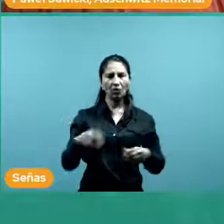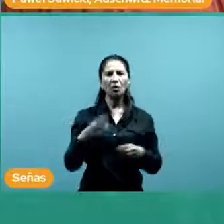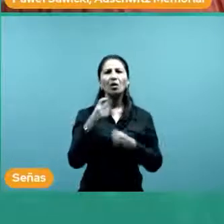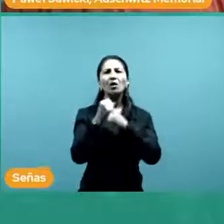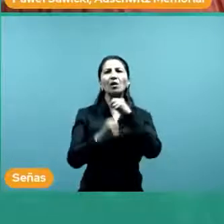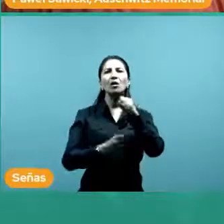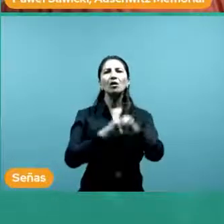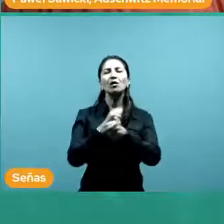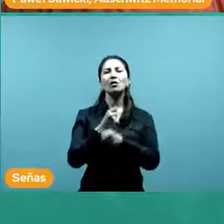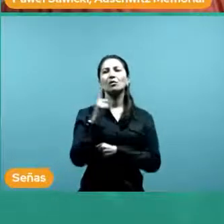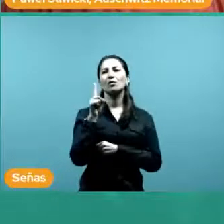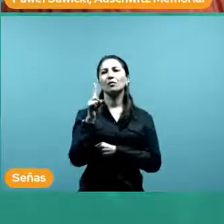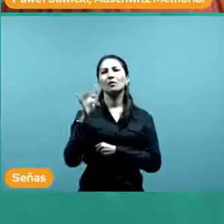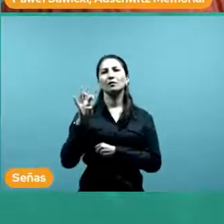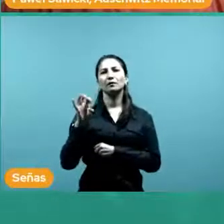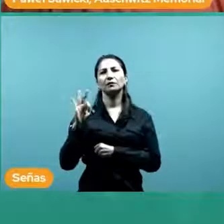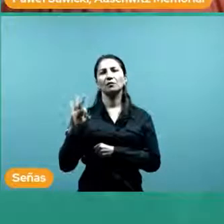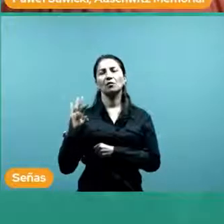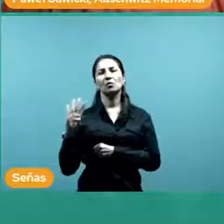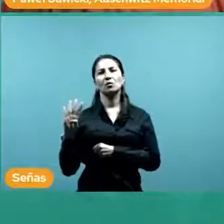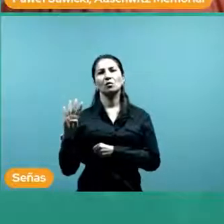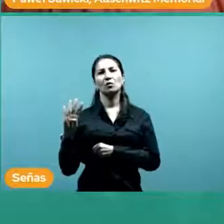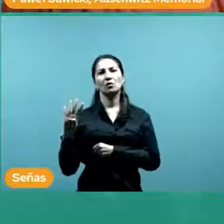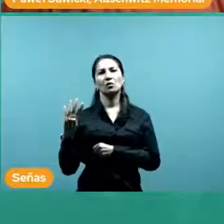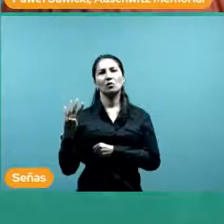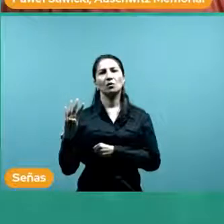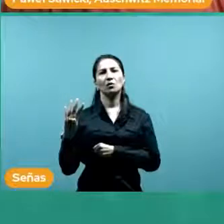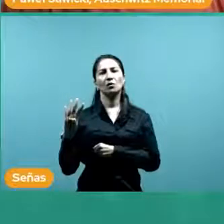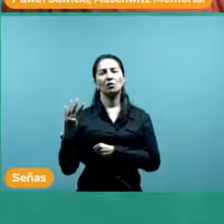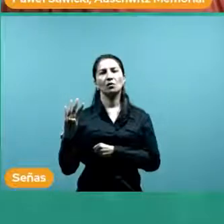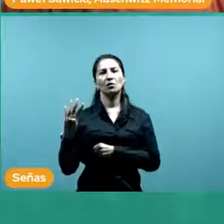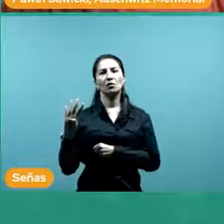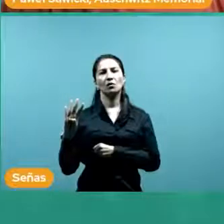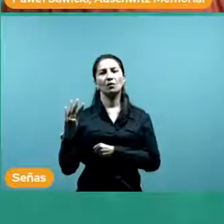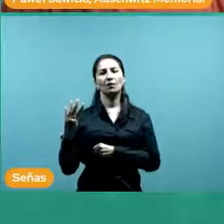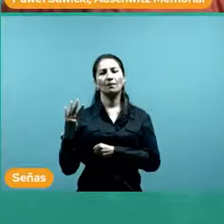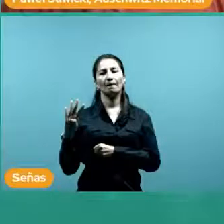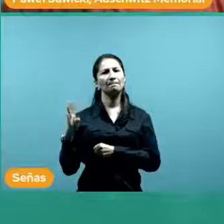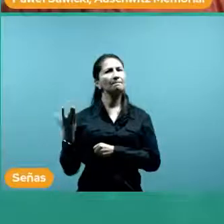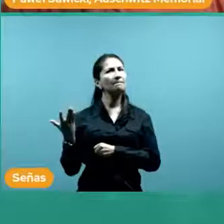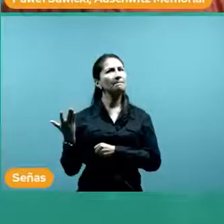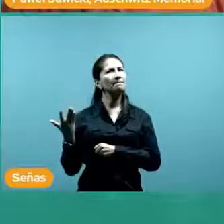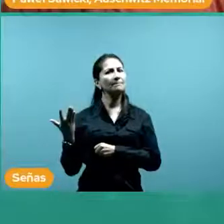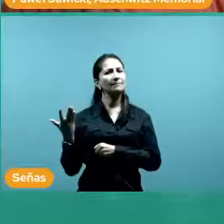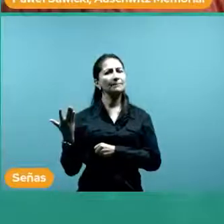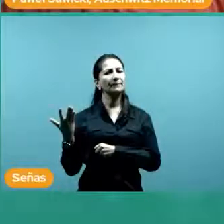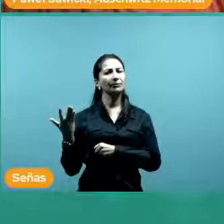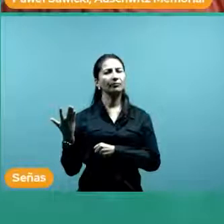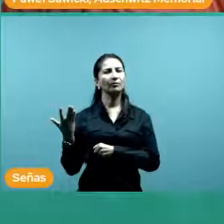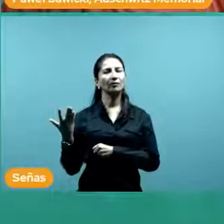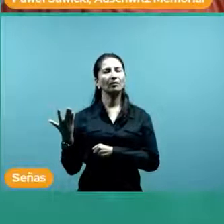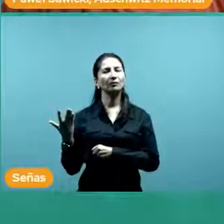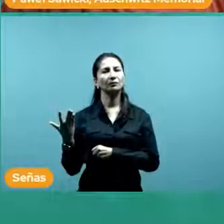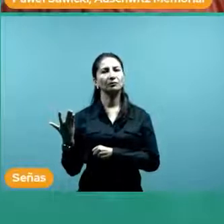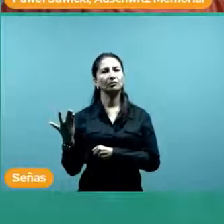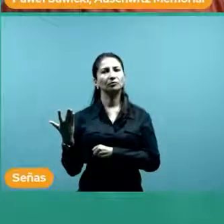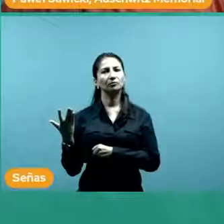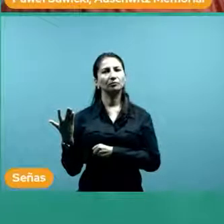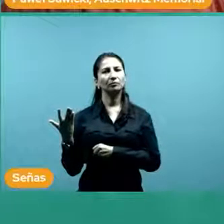And sometimes people today ask, did the world know about these crimes? And then they ask another